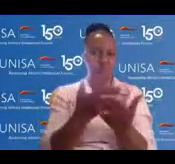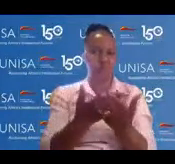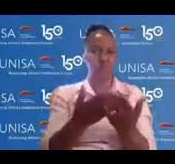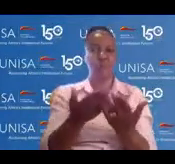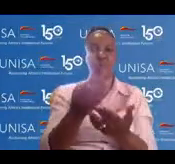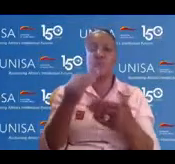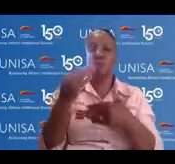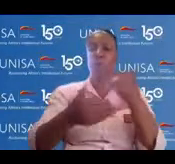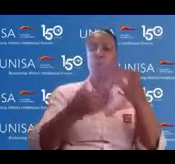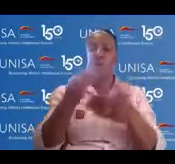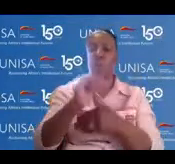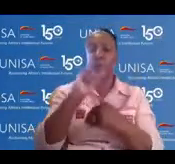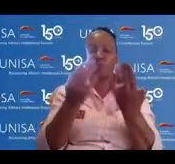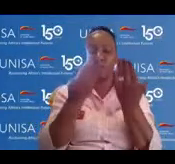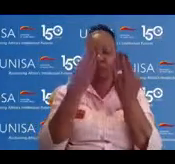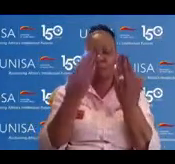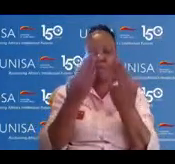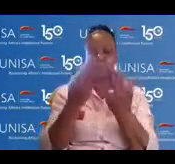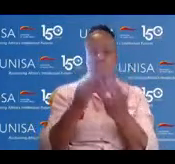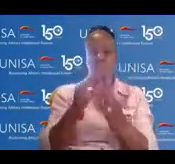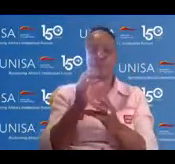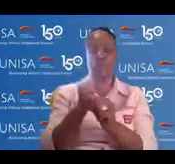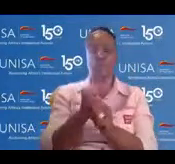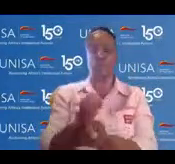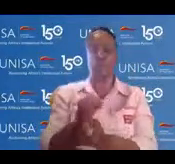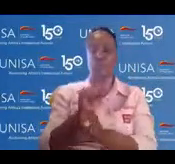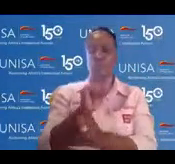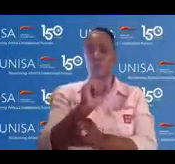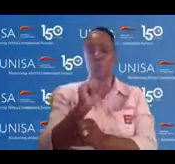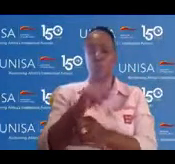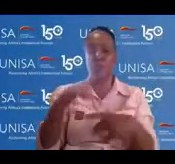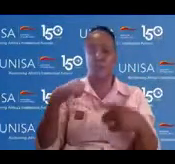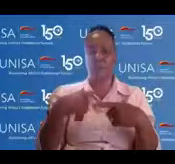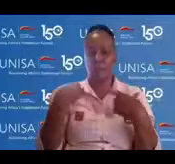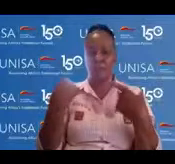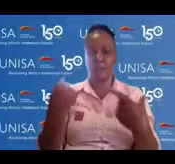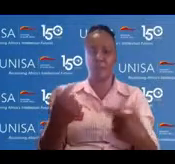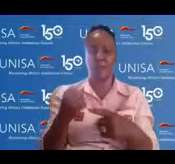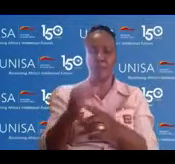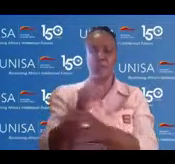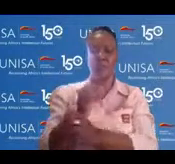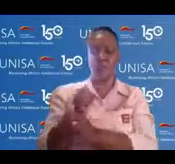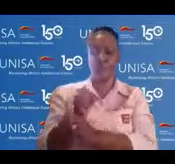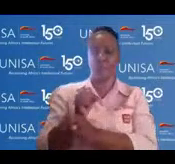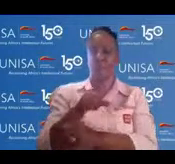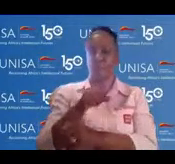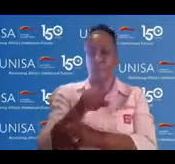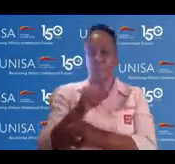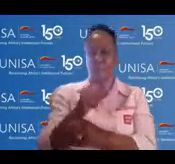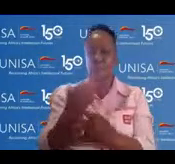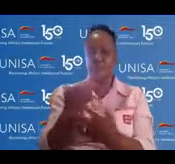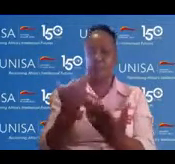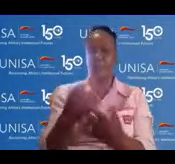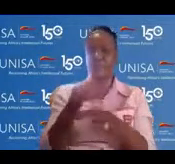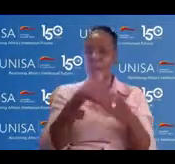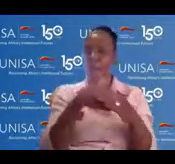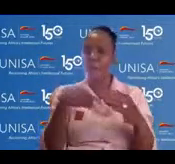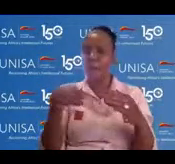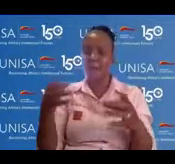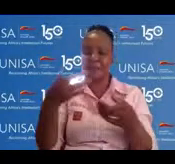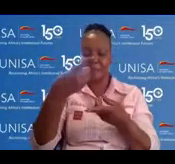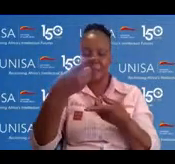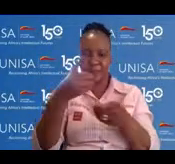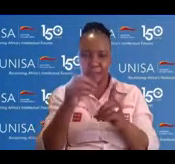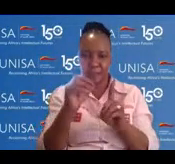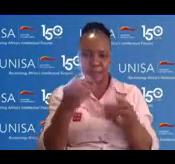hold. Alternatively, you might have cancellation of credits or even an entire degree in various